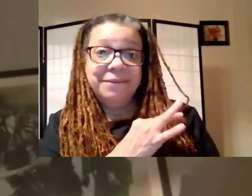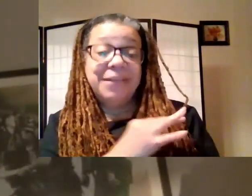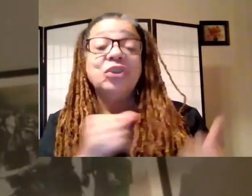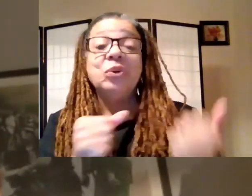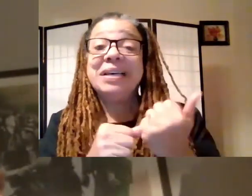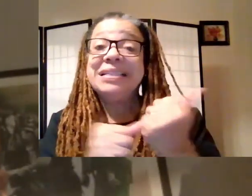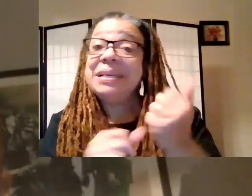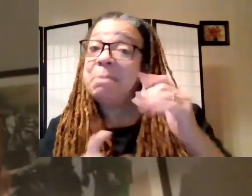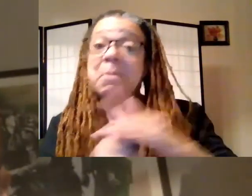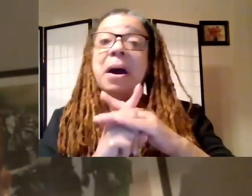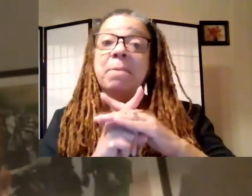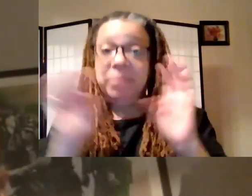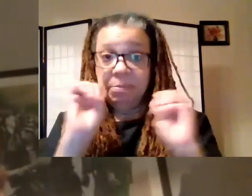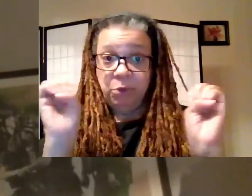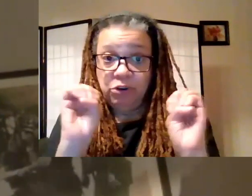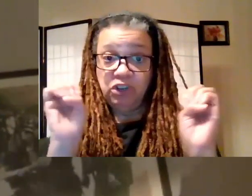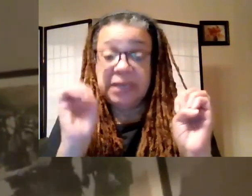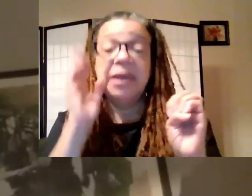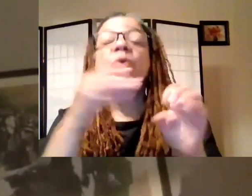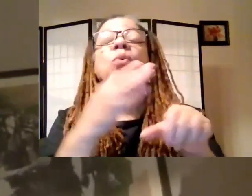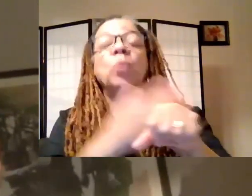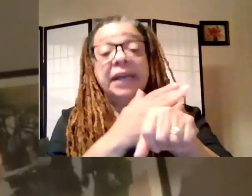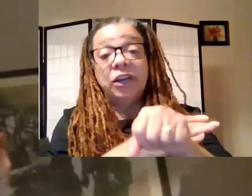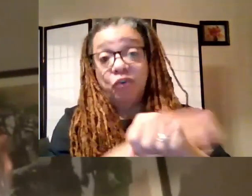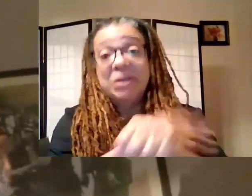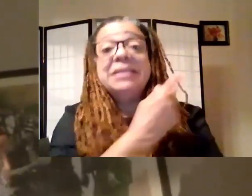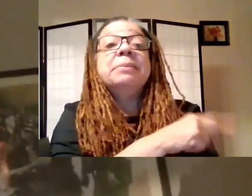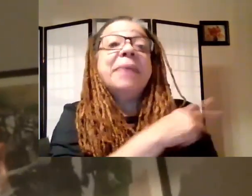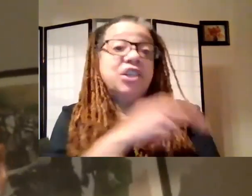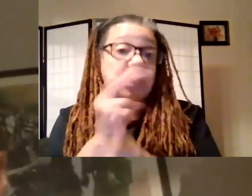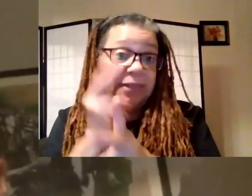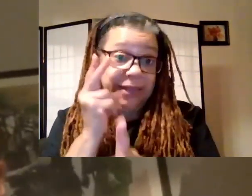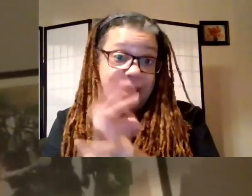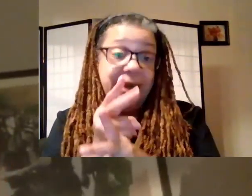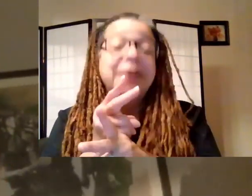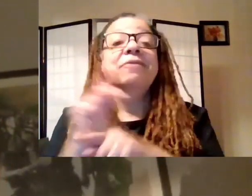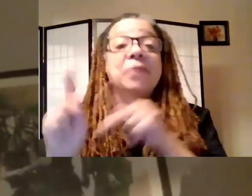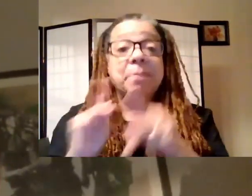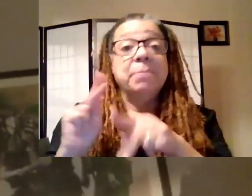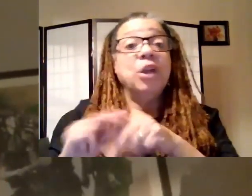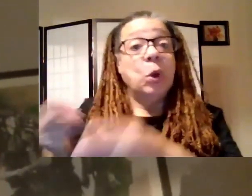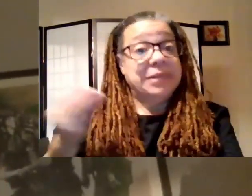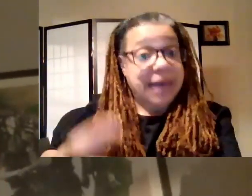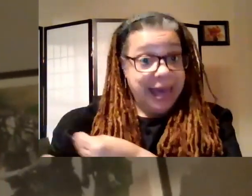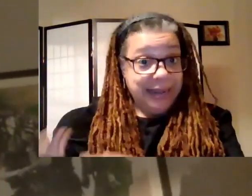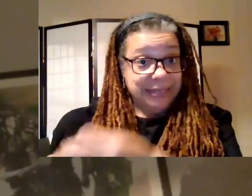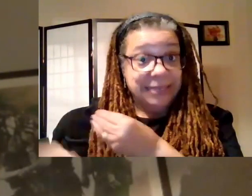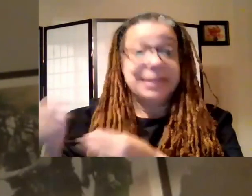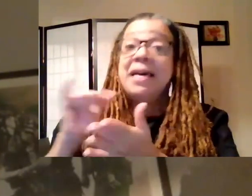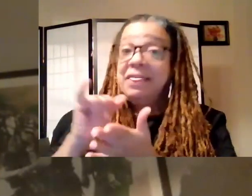emergency will help to increase patient care for people who are on dialysis. Is that how? Am